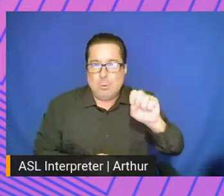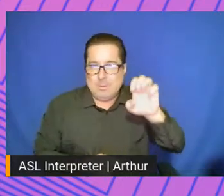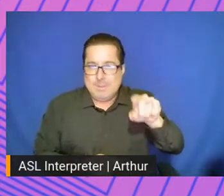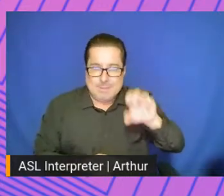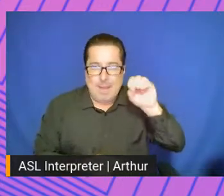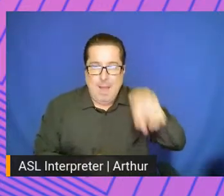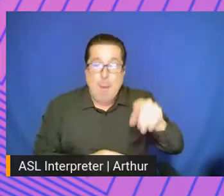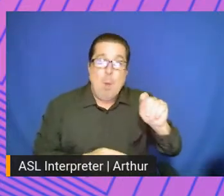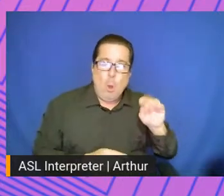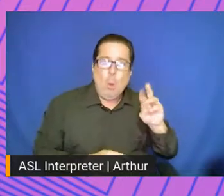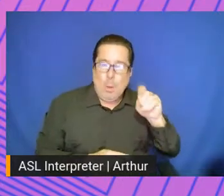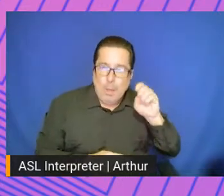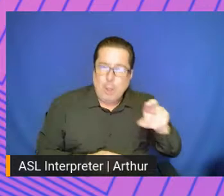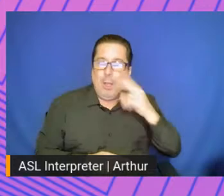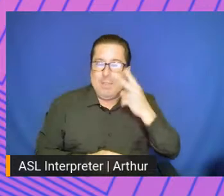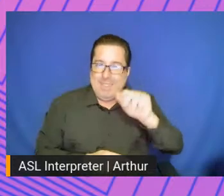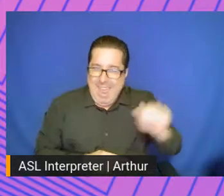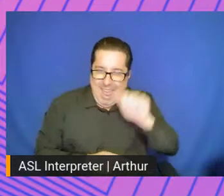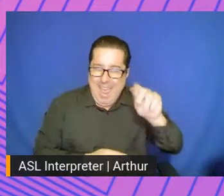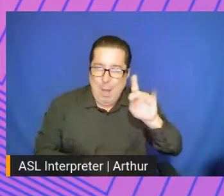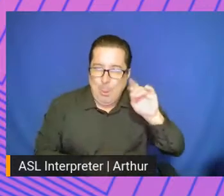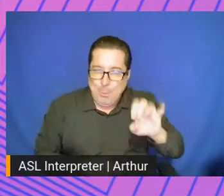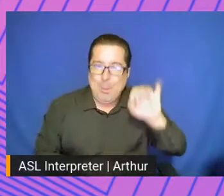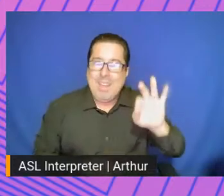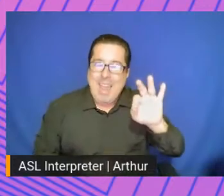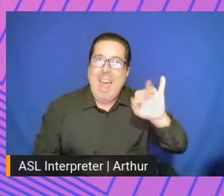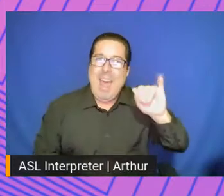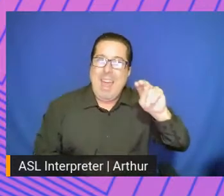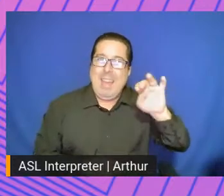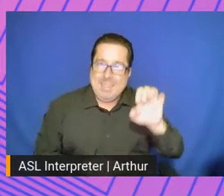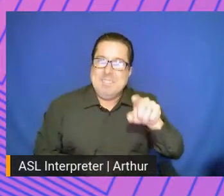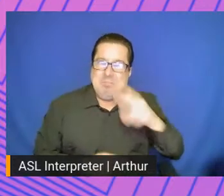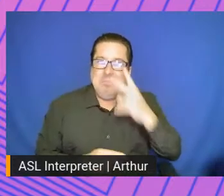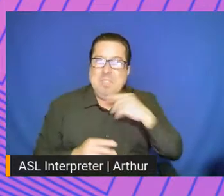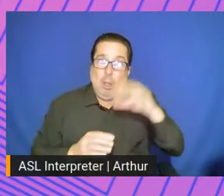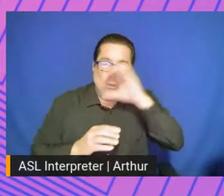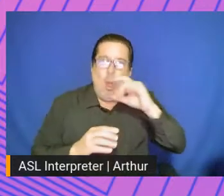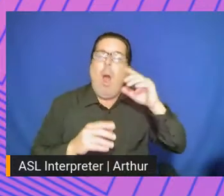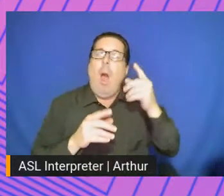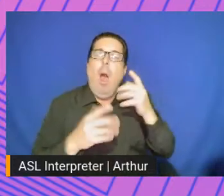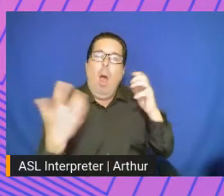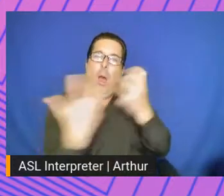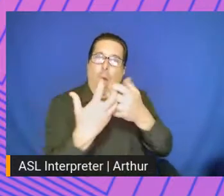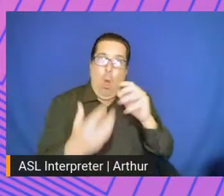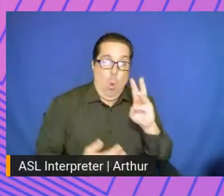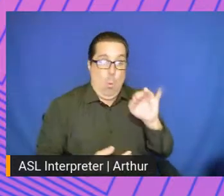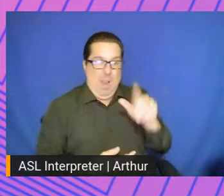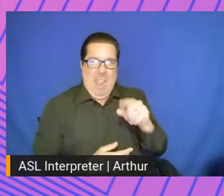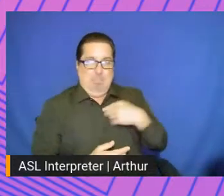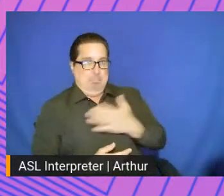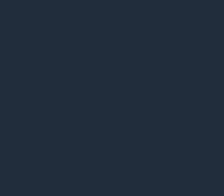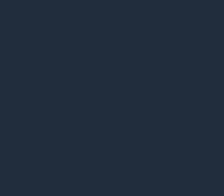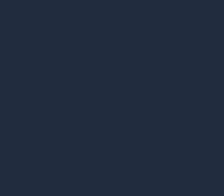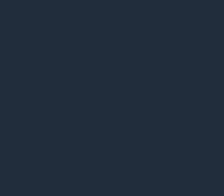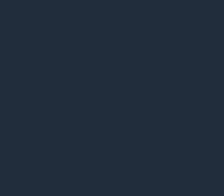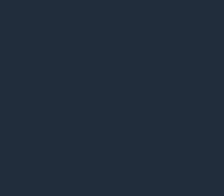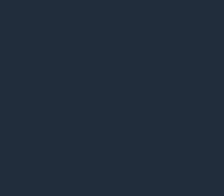do have a YouTube channel, and you can just use my full name to search for me, Lukonde Mwila. But I'm going to hand over back to the team.